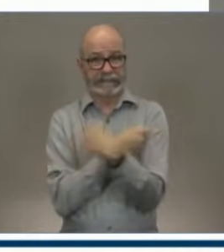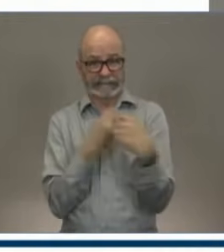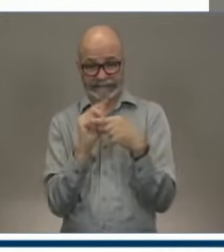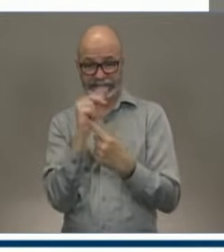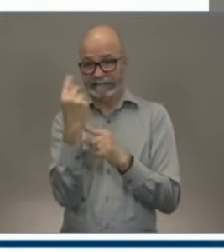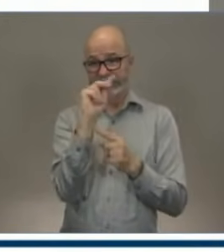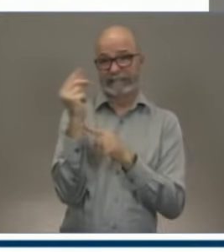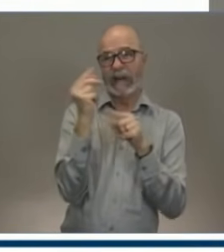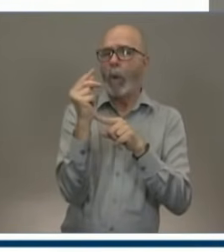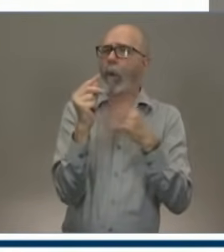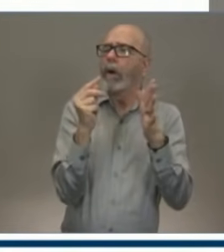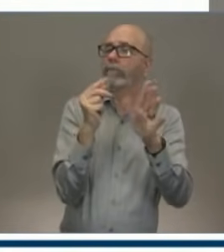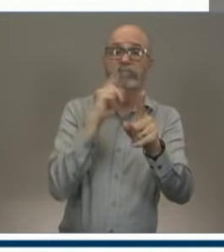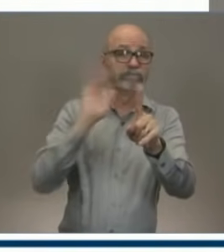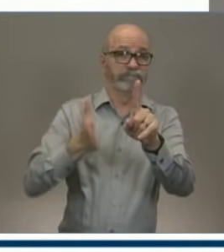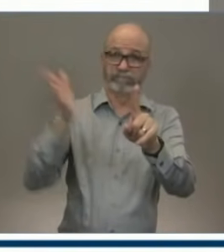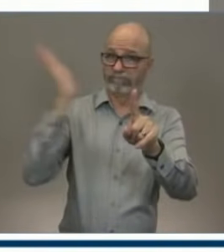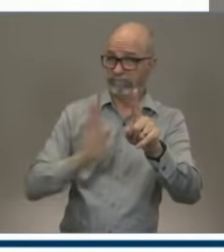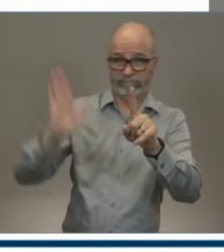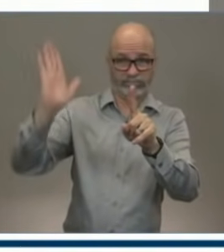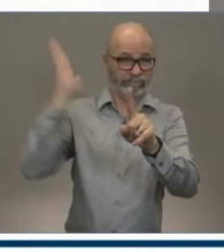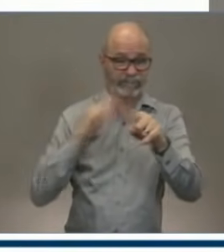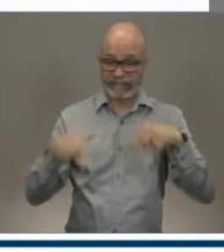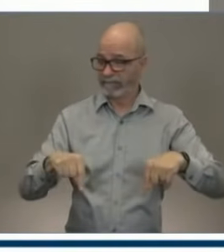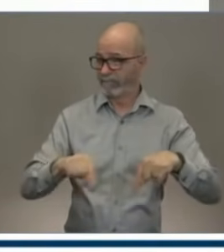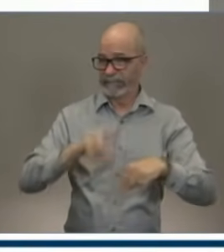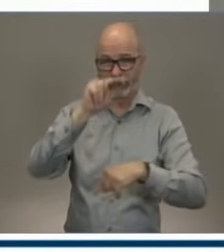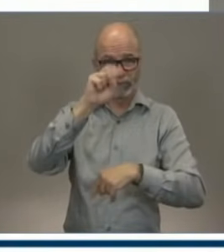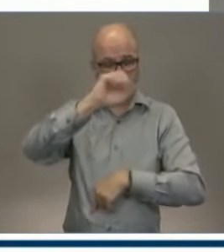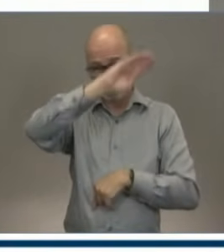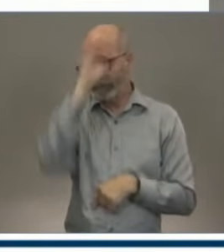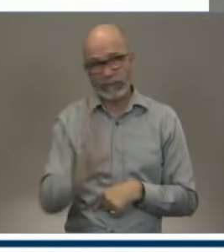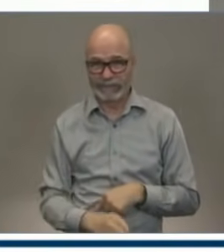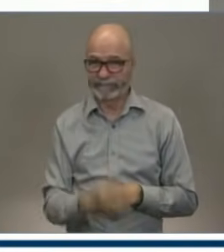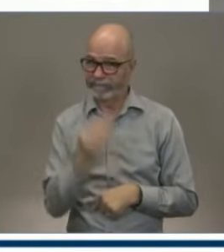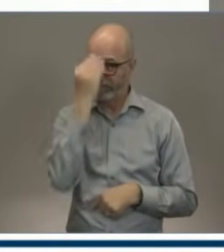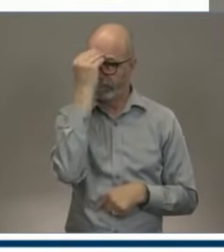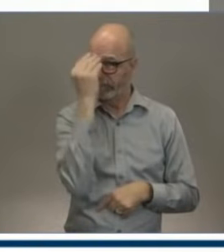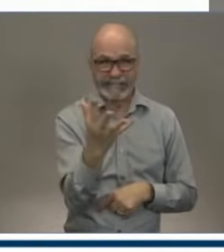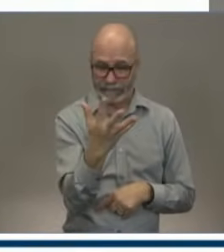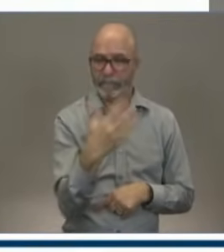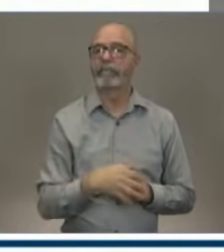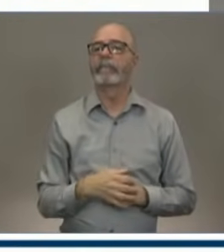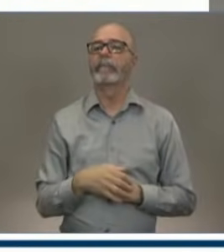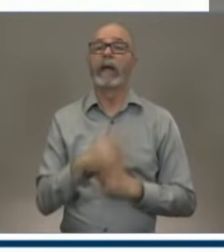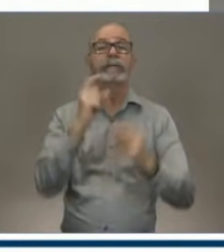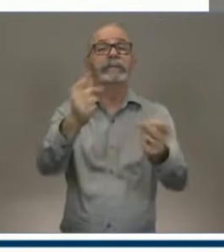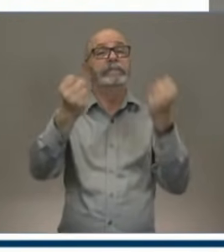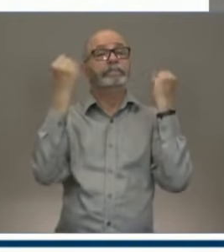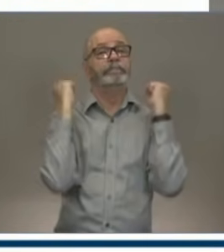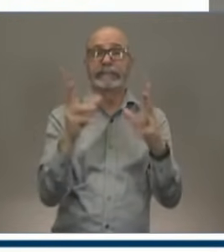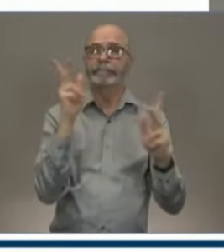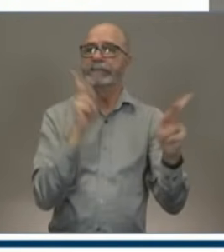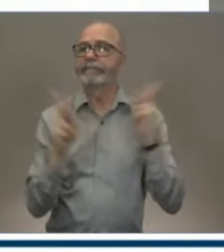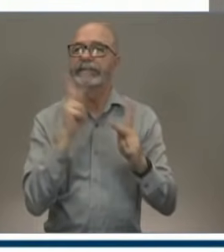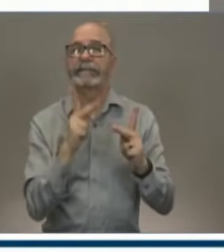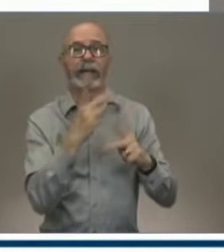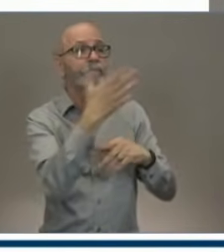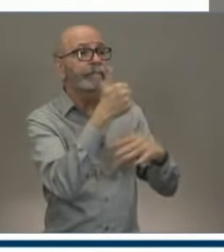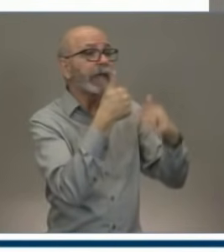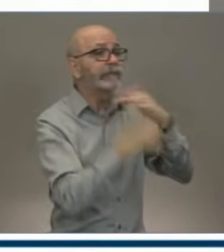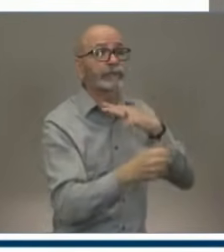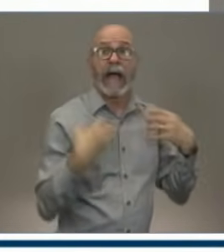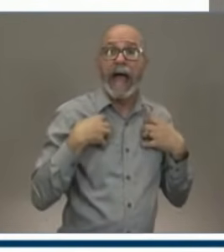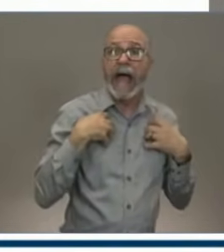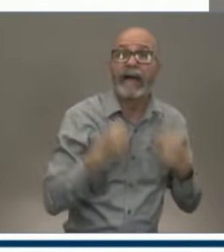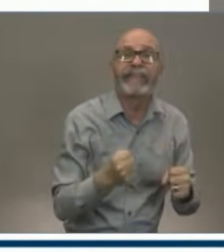have rolled out in this province. And there are hundreds of people across the healthcare system working